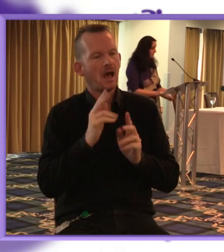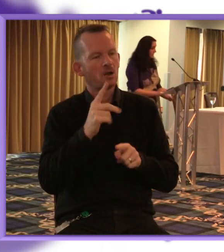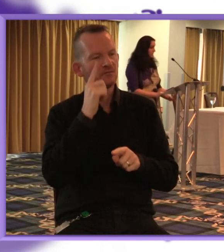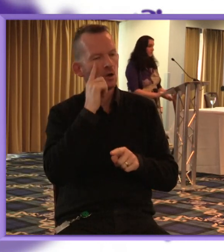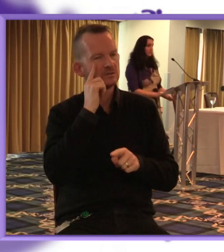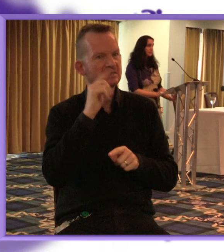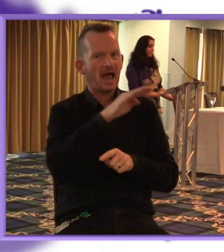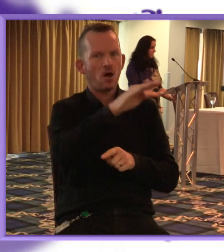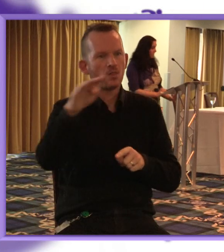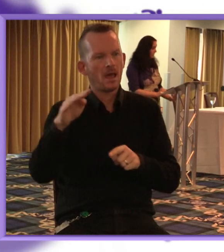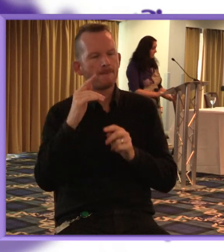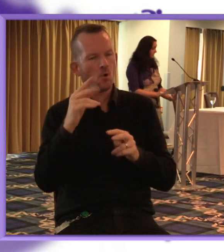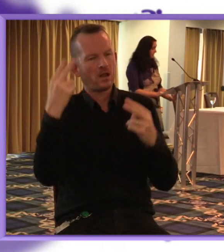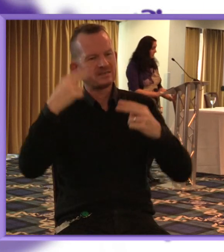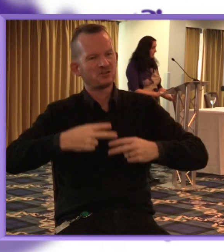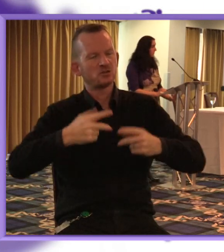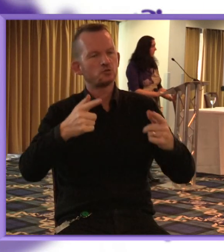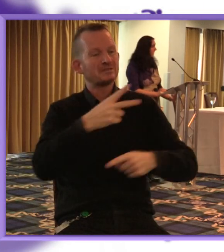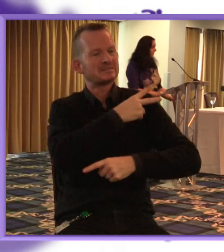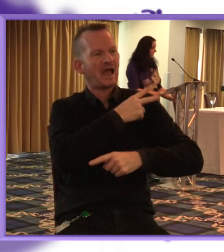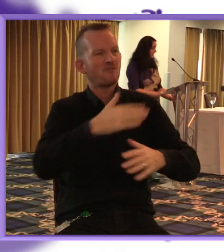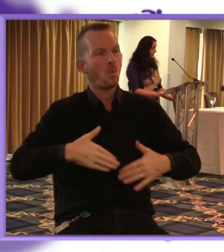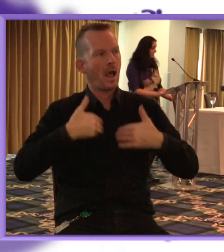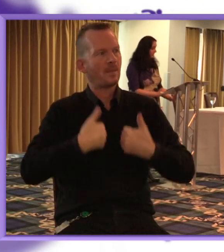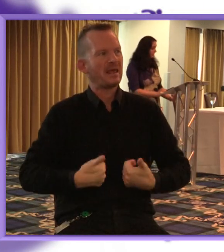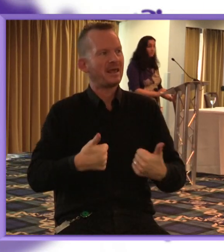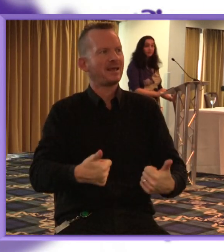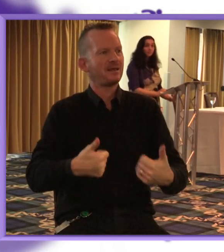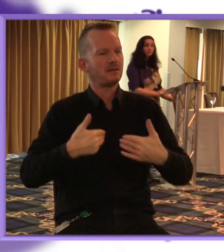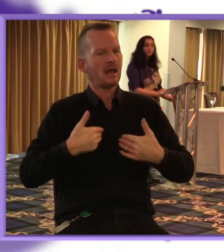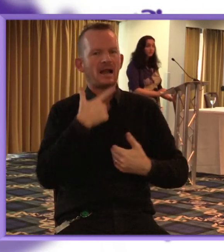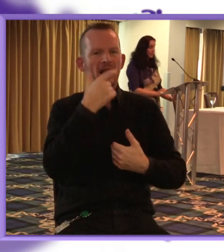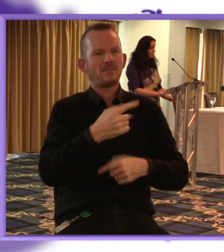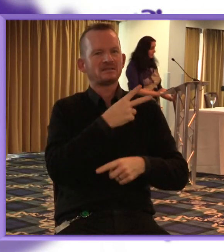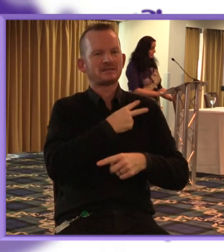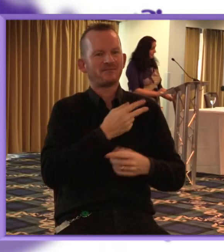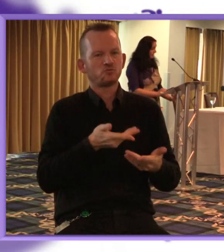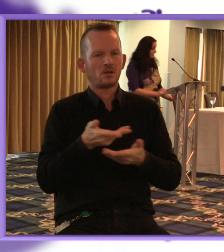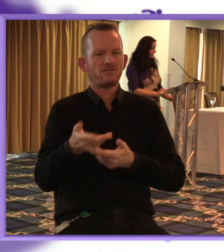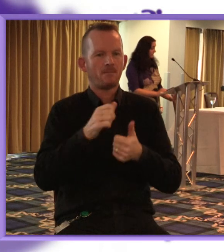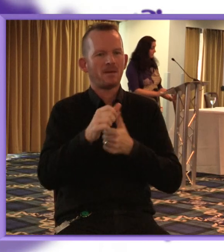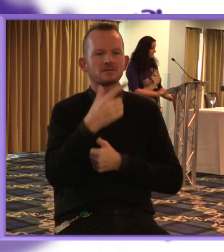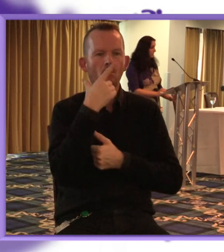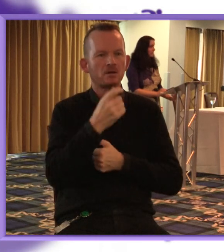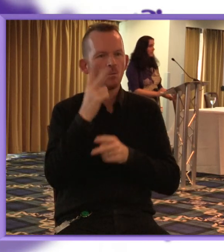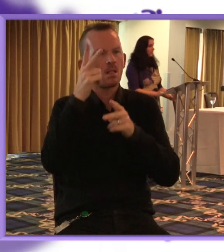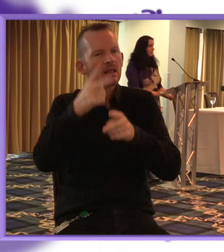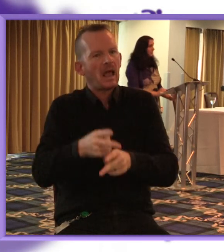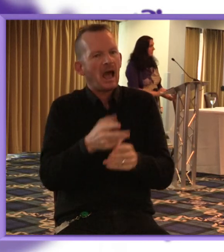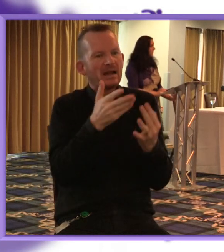is there's more attention paid to staff well-being and the importance of enabling staff to deliver the best possible care and